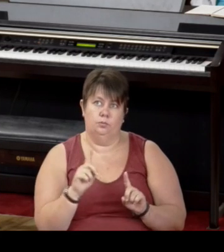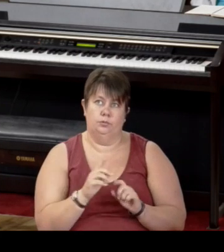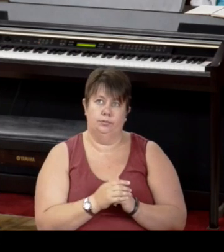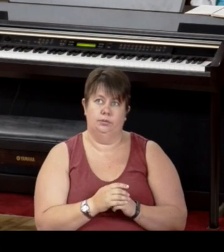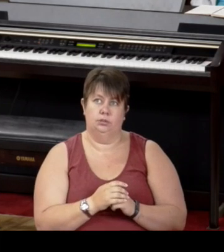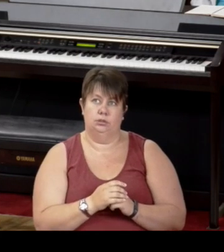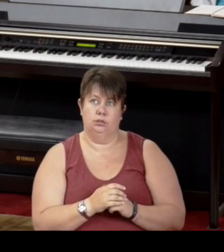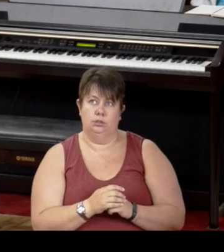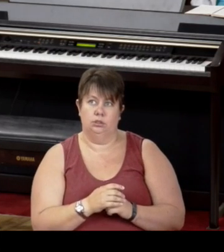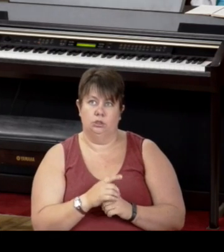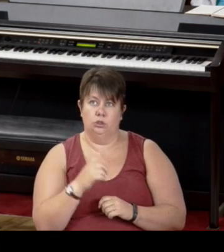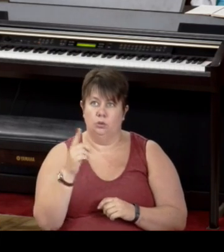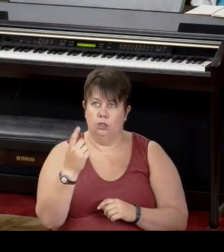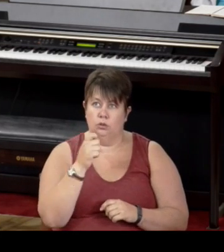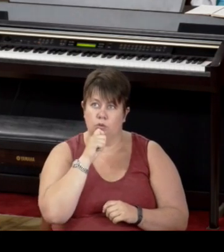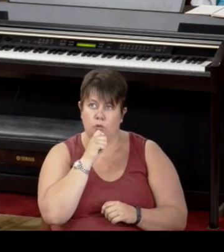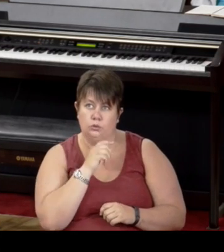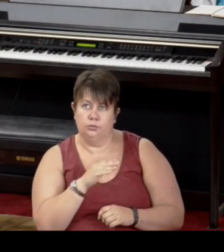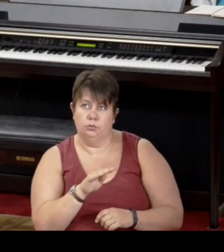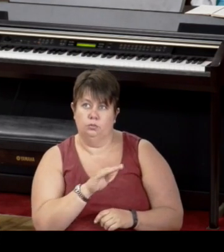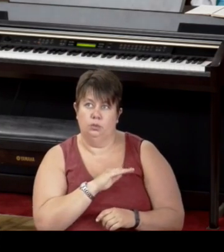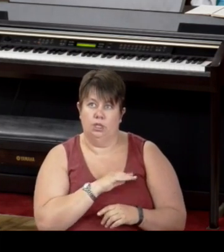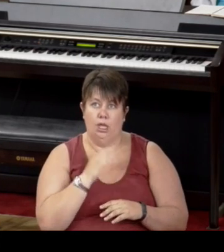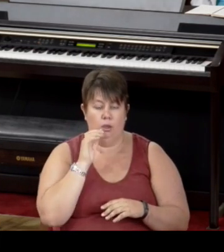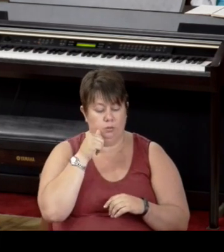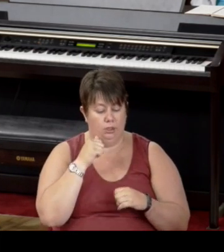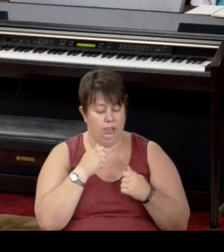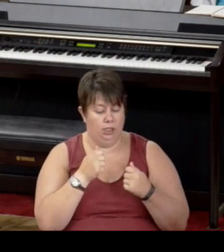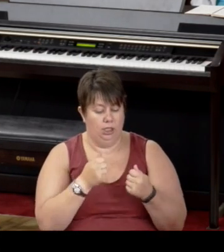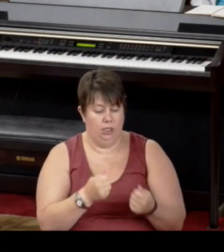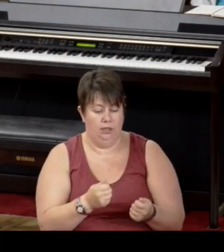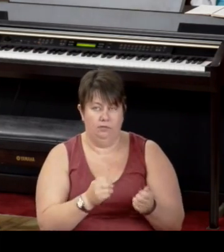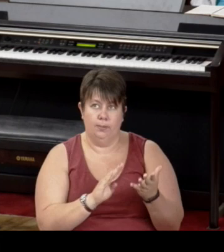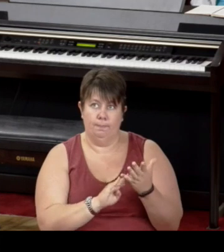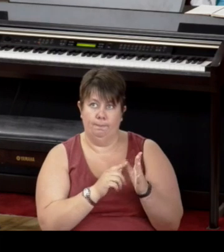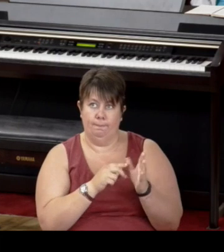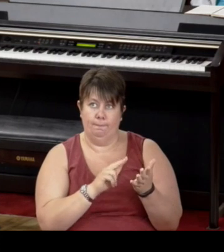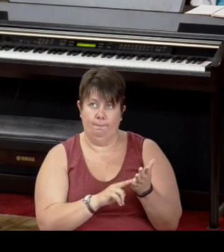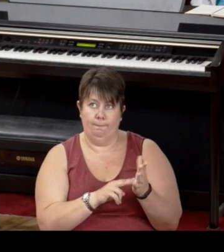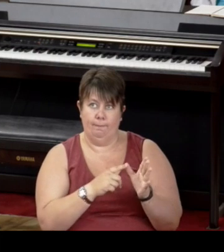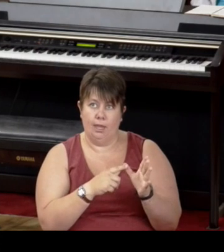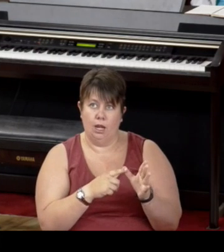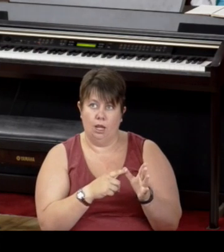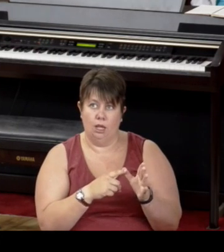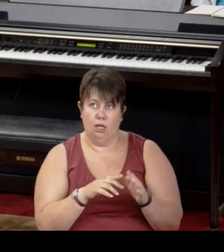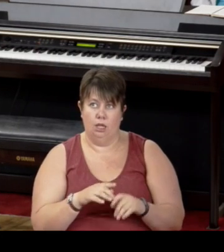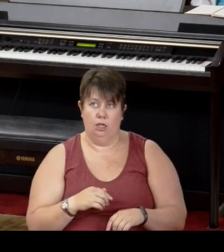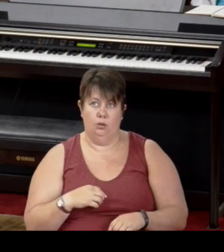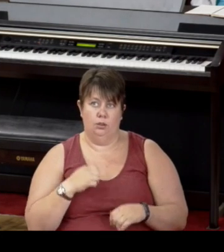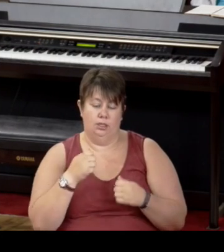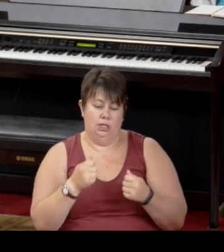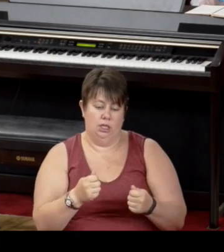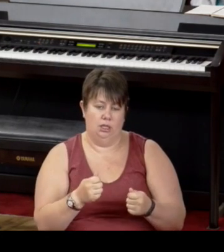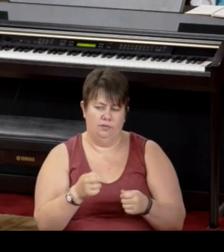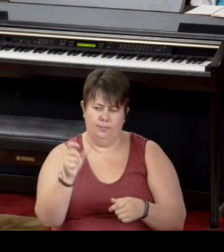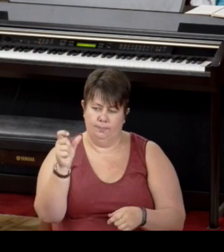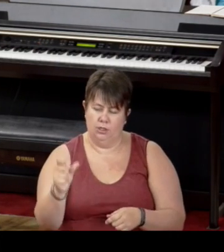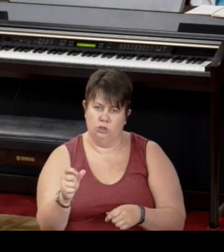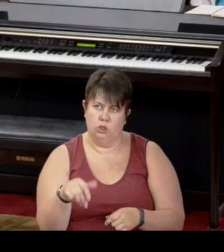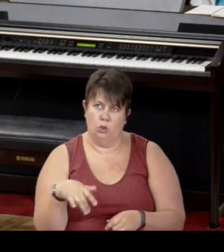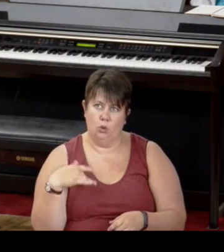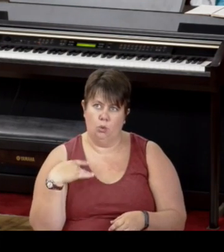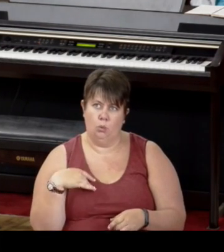To the one who is victorious, I will give some of the hidden manna. I will also give that person a white